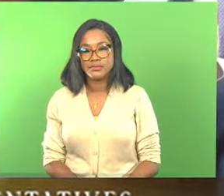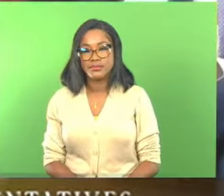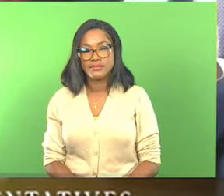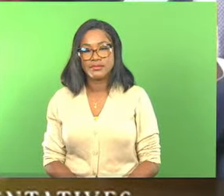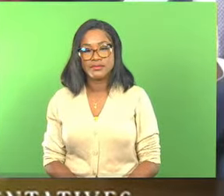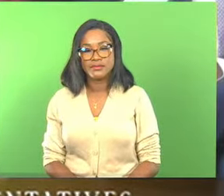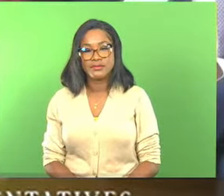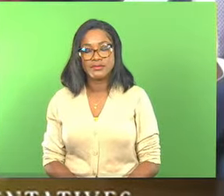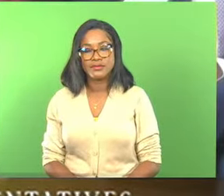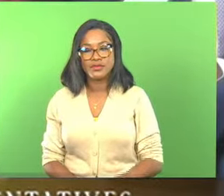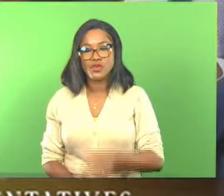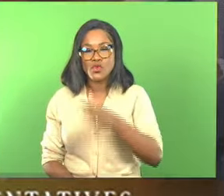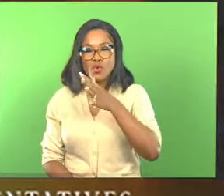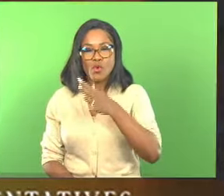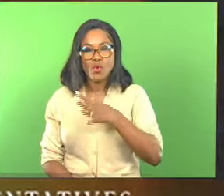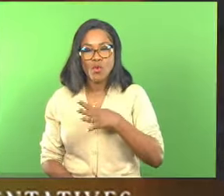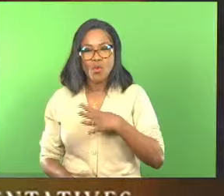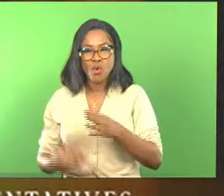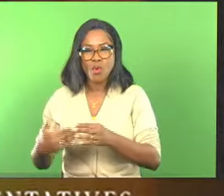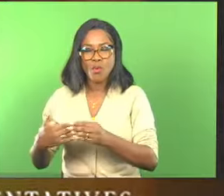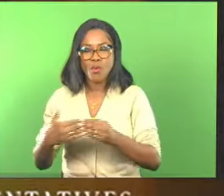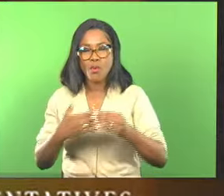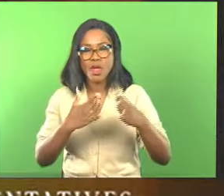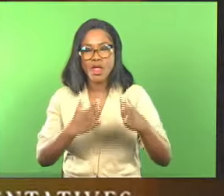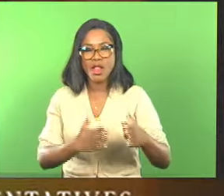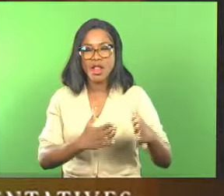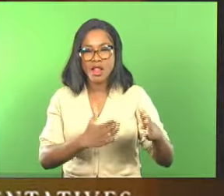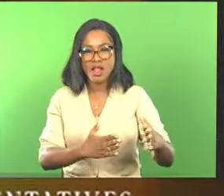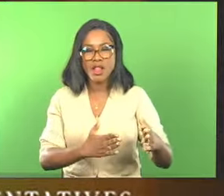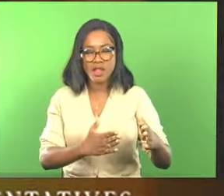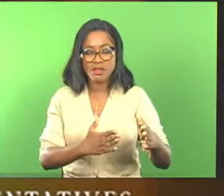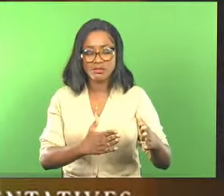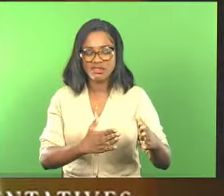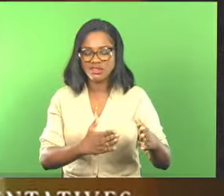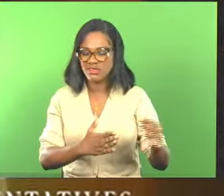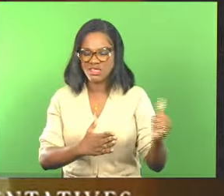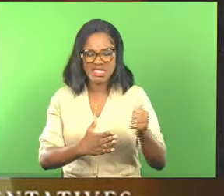Women leaders are also thriving at the grassroots in India.